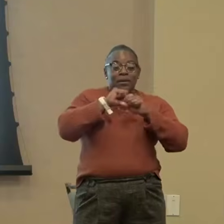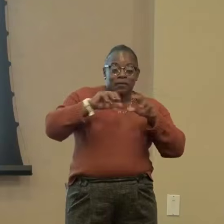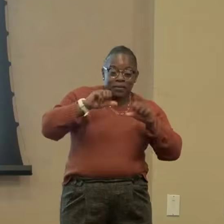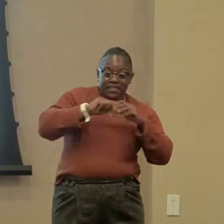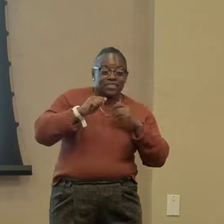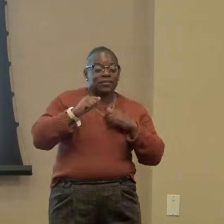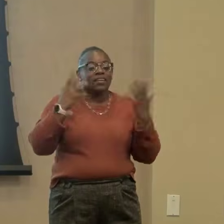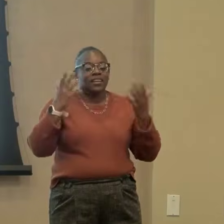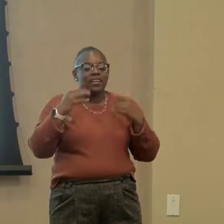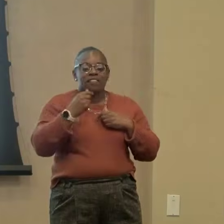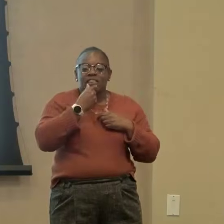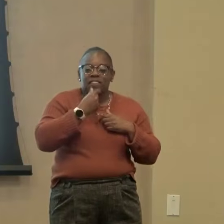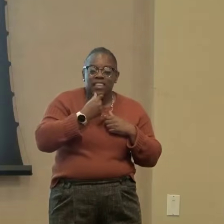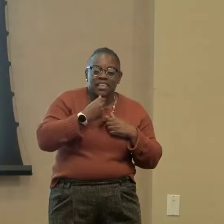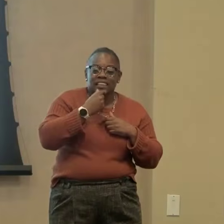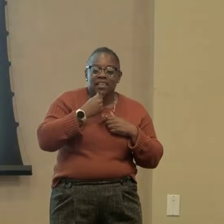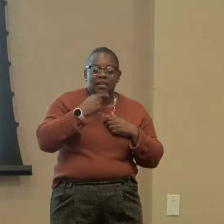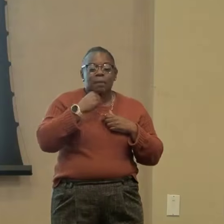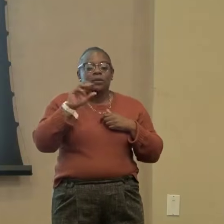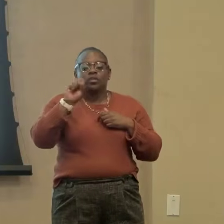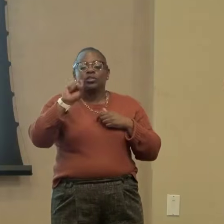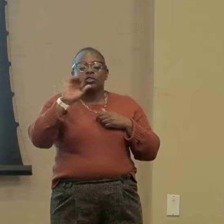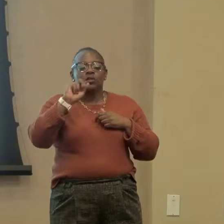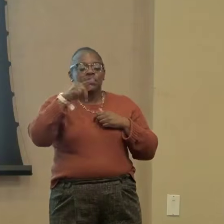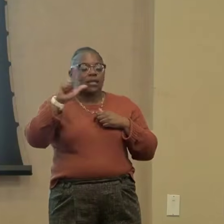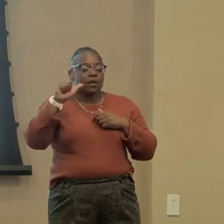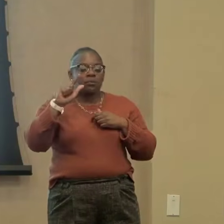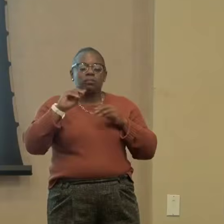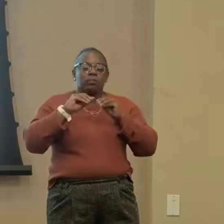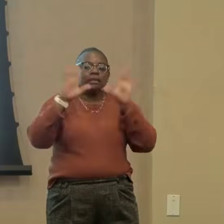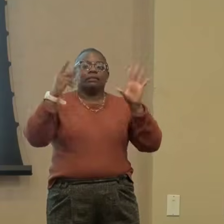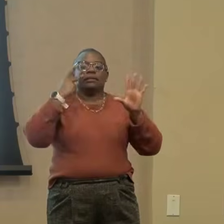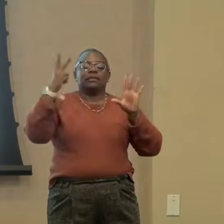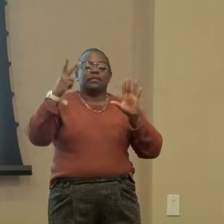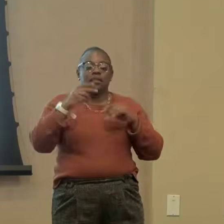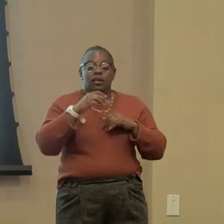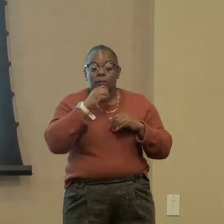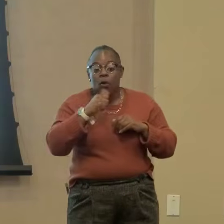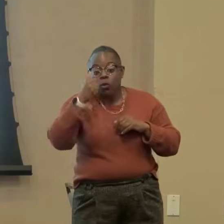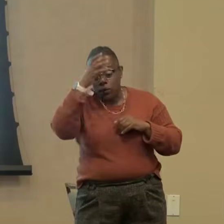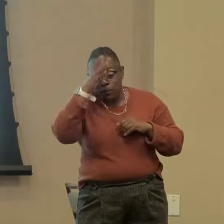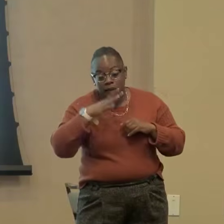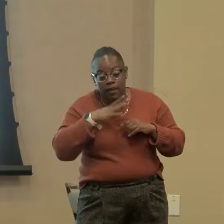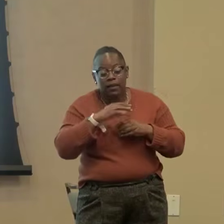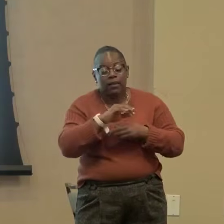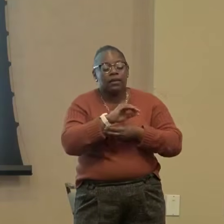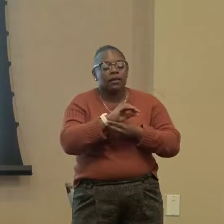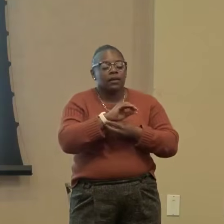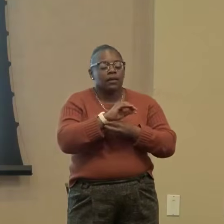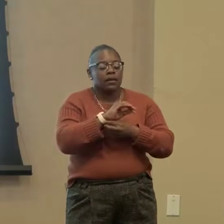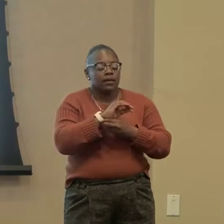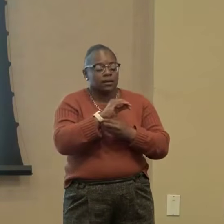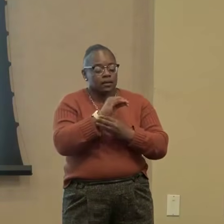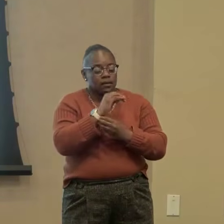have hair thinning, your scalp is exposed. And if you've seen any older man who has lost all